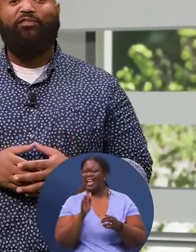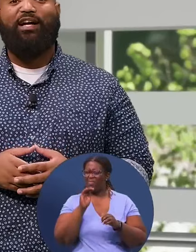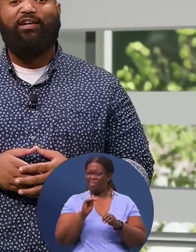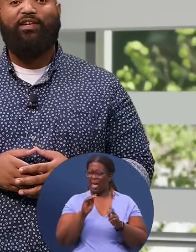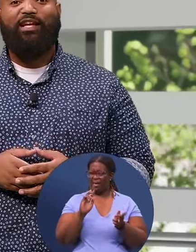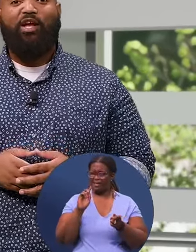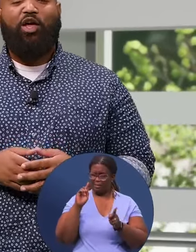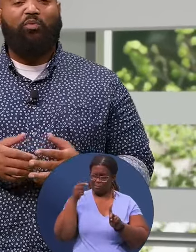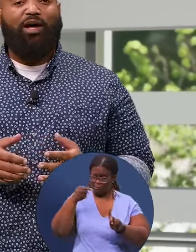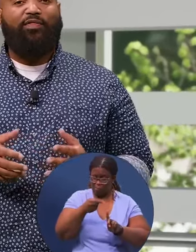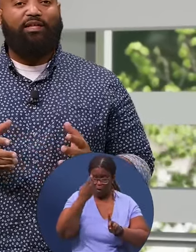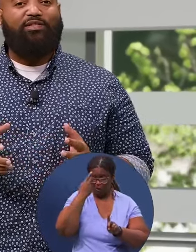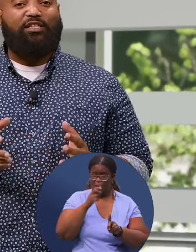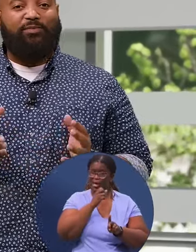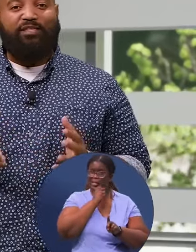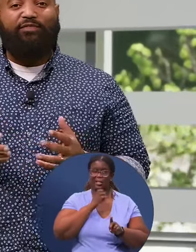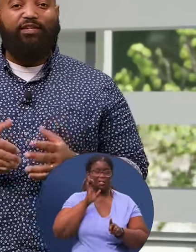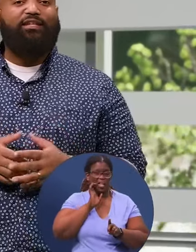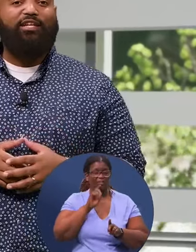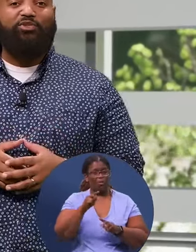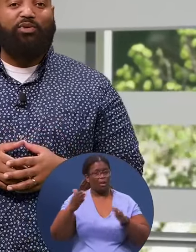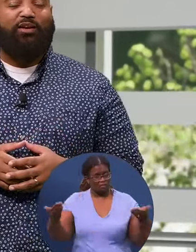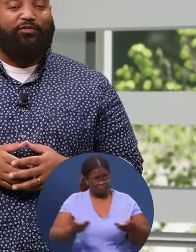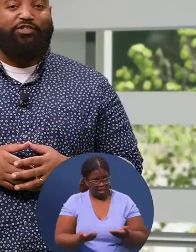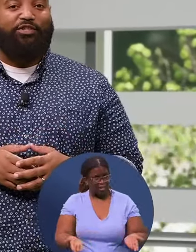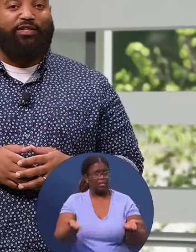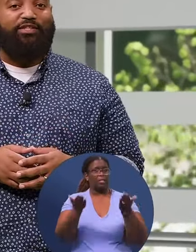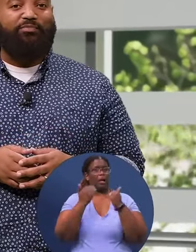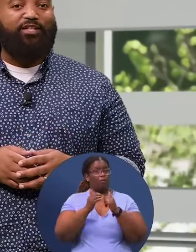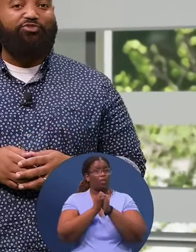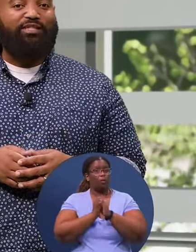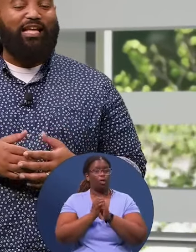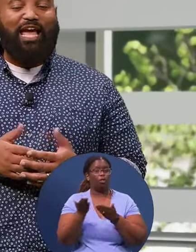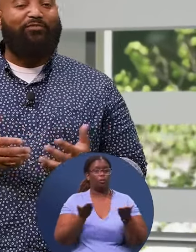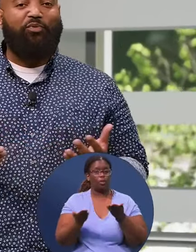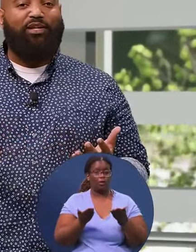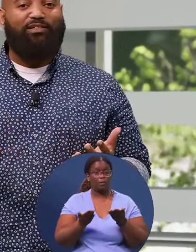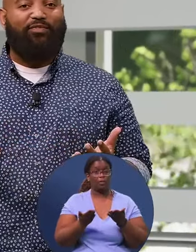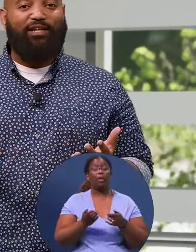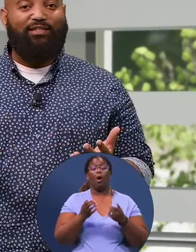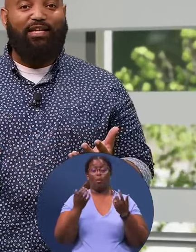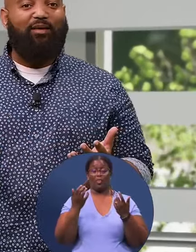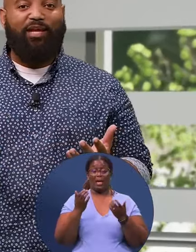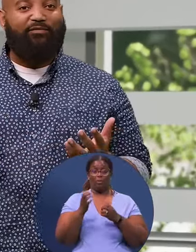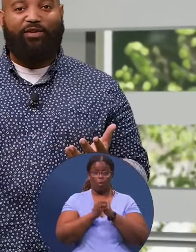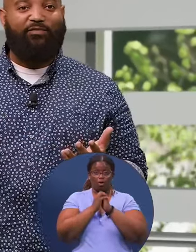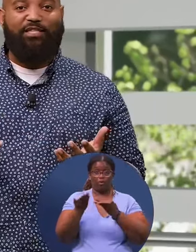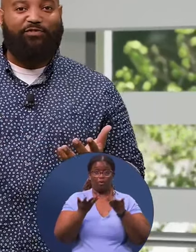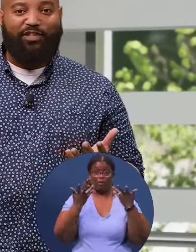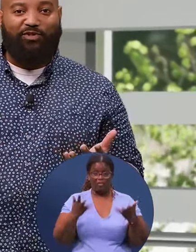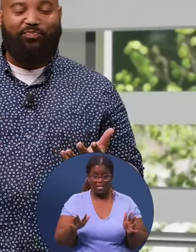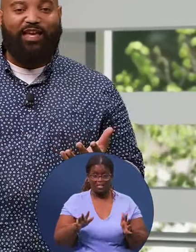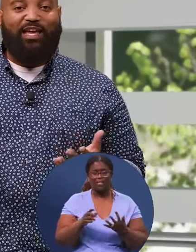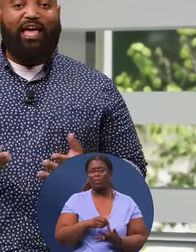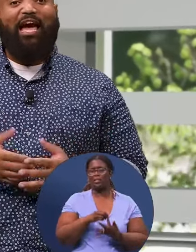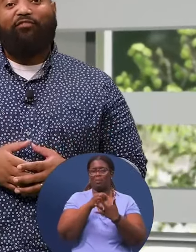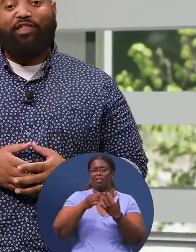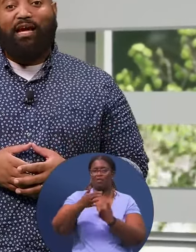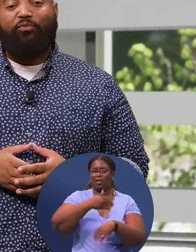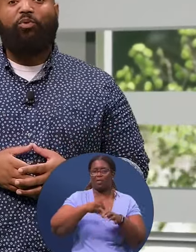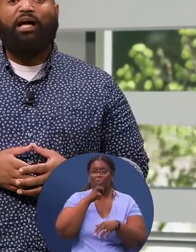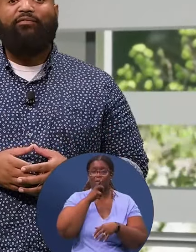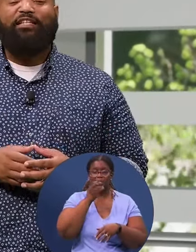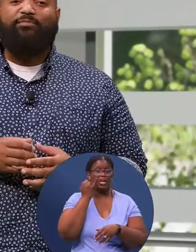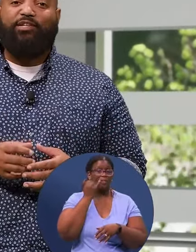to 12:45. And while these are specifically geared toward our first generation ministries, everyone is invited to come if it fits for you.